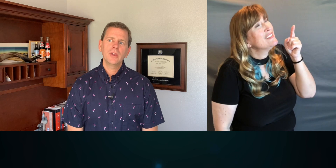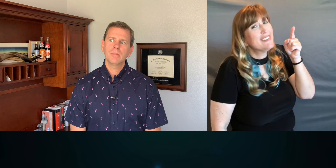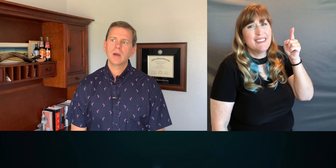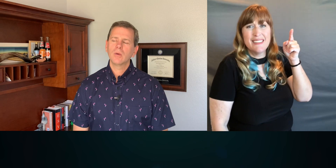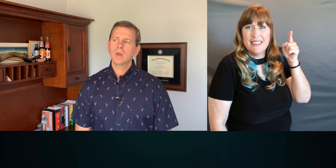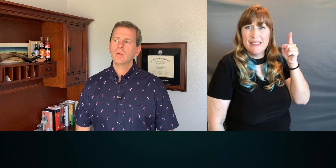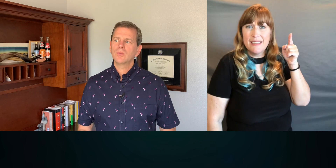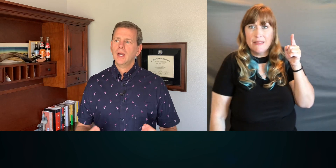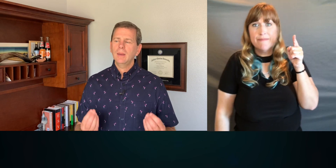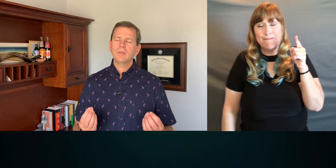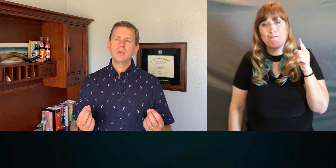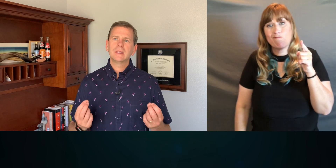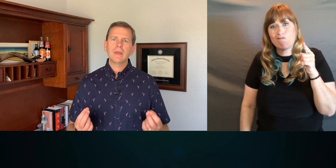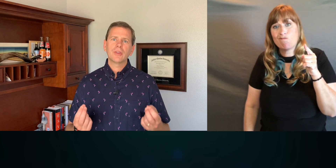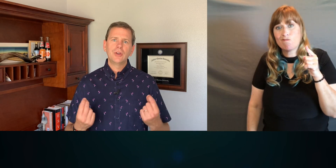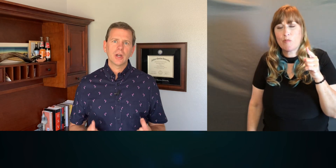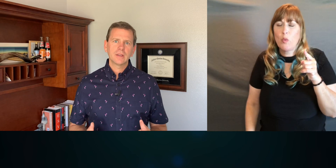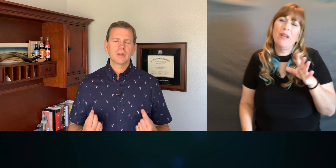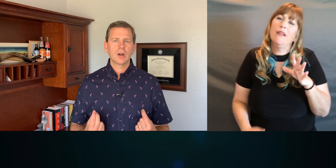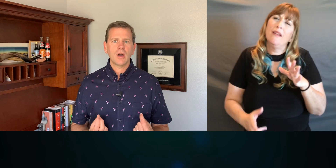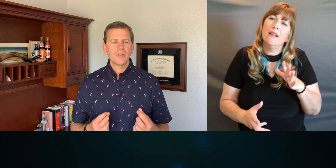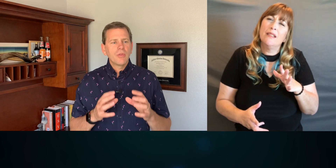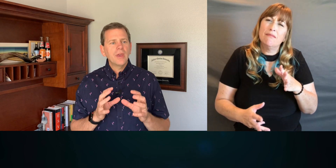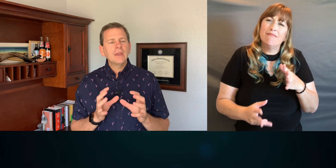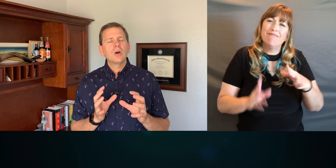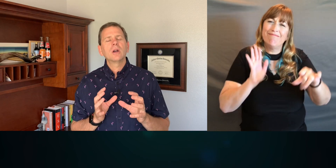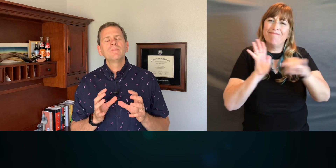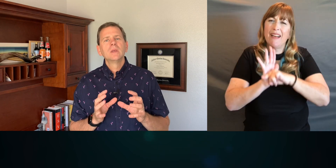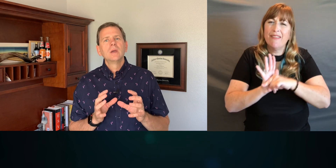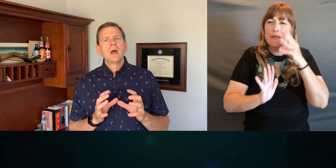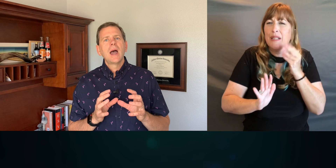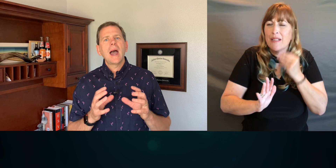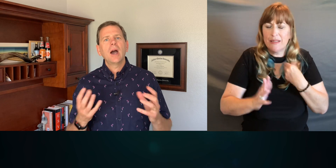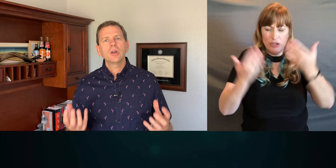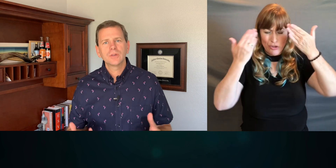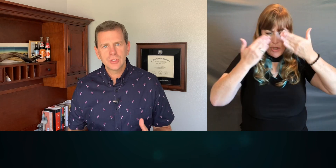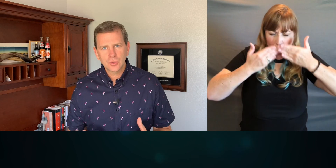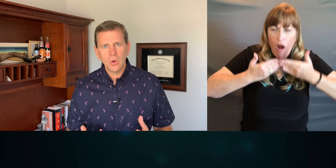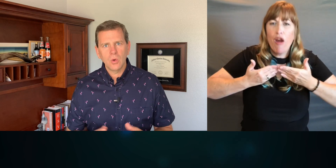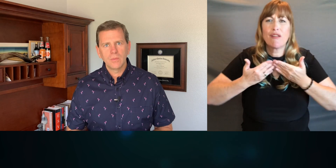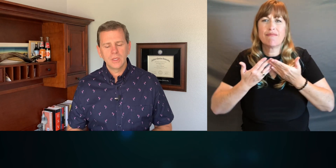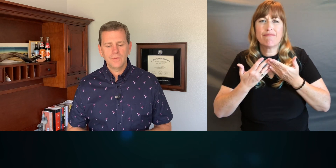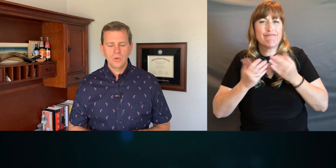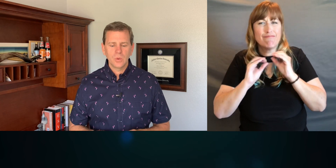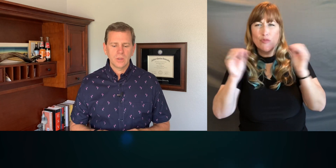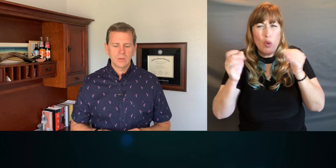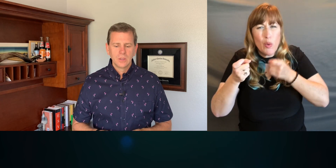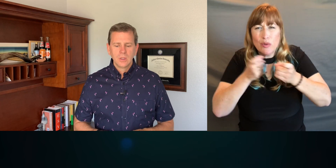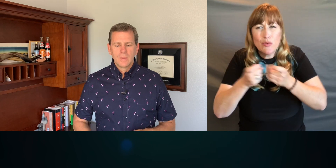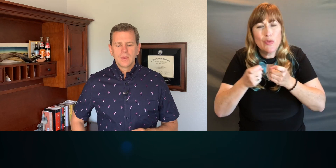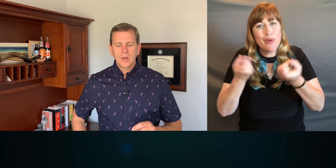and I think about when times get the darkest in our lives, when things are out of control, if you